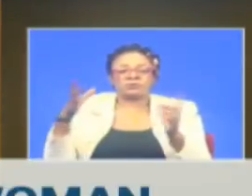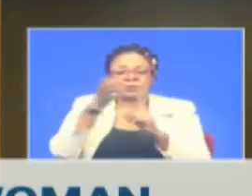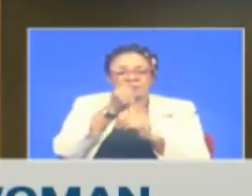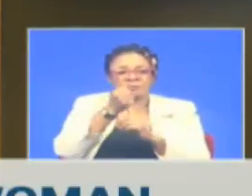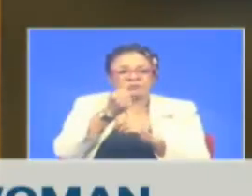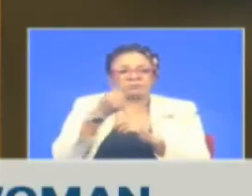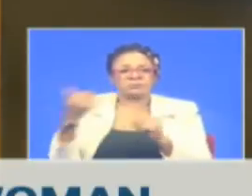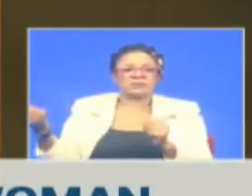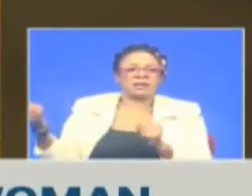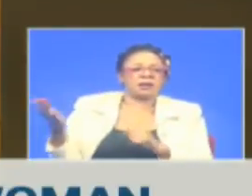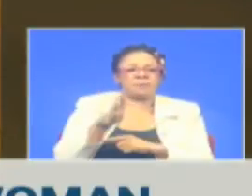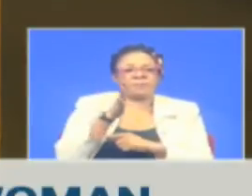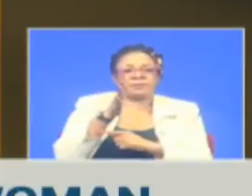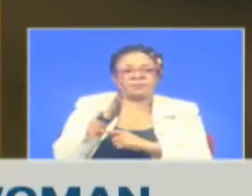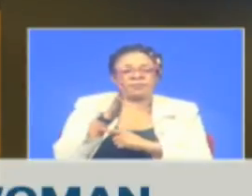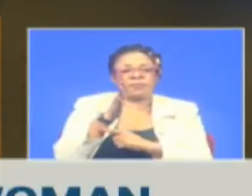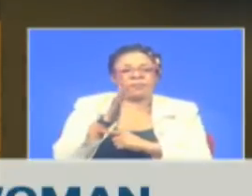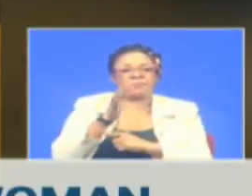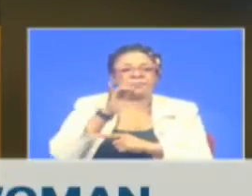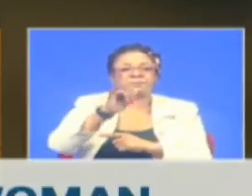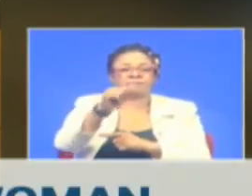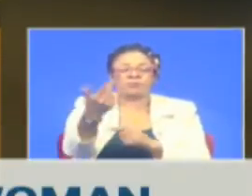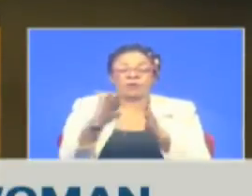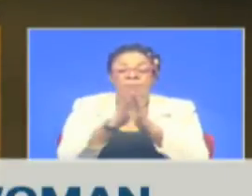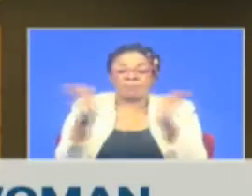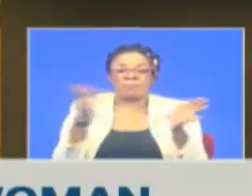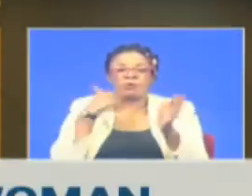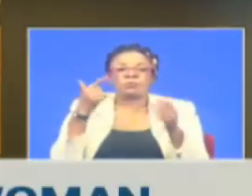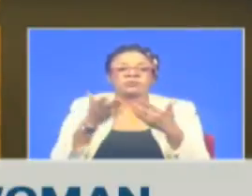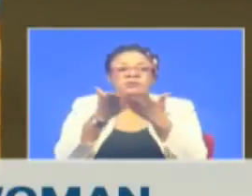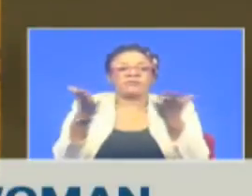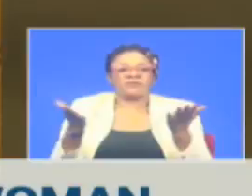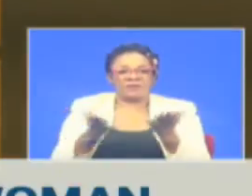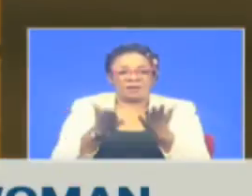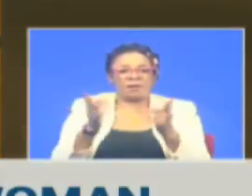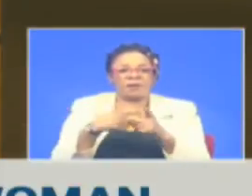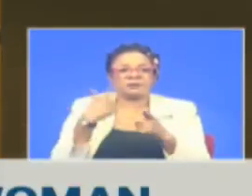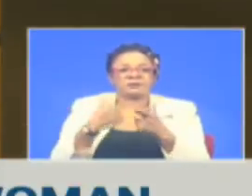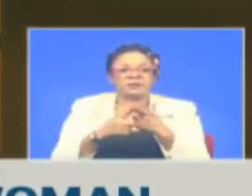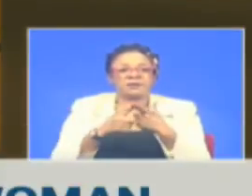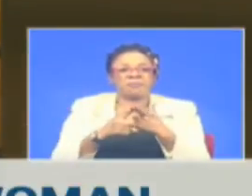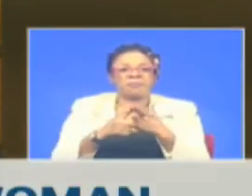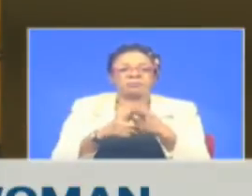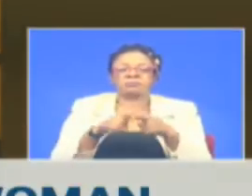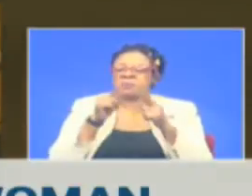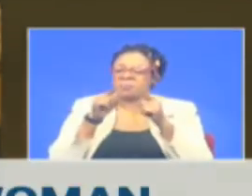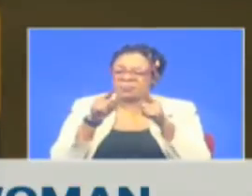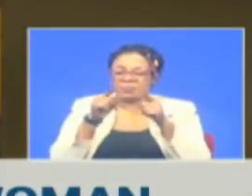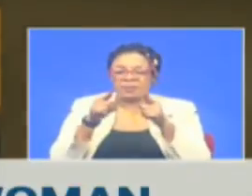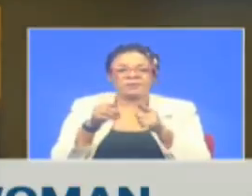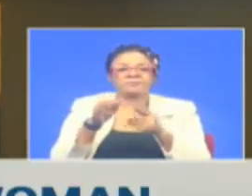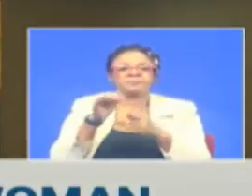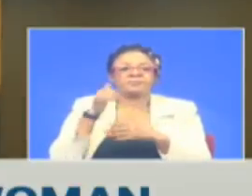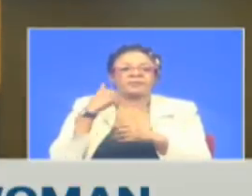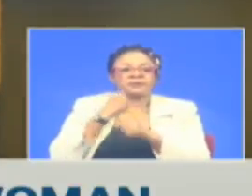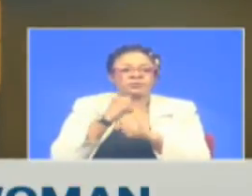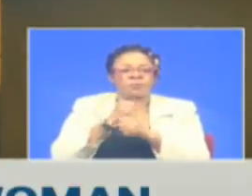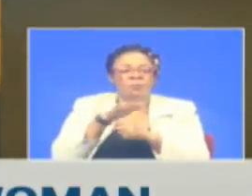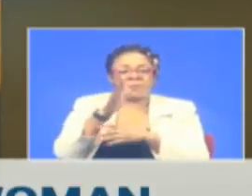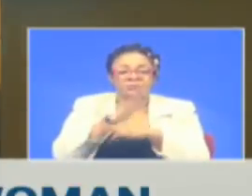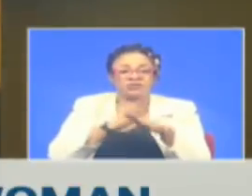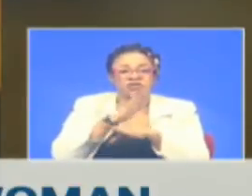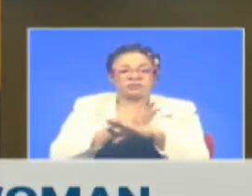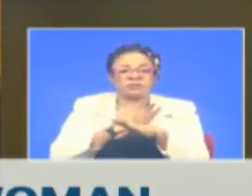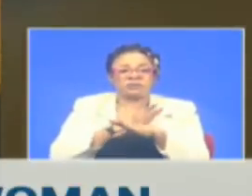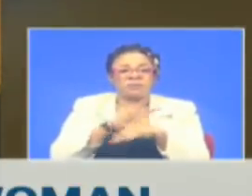slapping her. Members of the public who were present at the scene then lashed out at him, causing him injuries. He was arraigned before